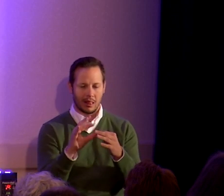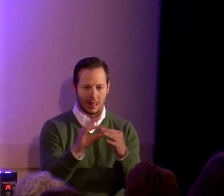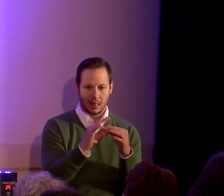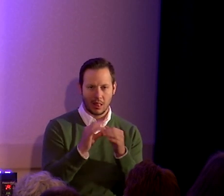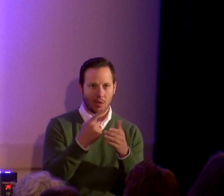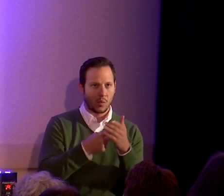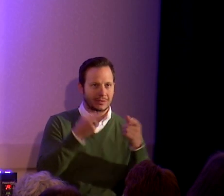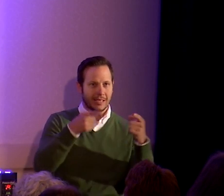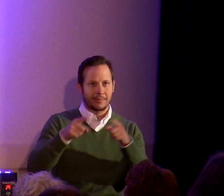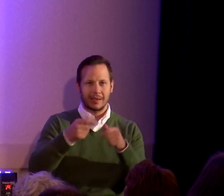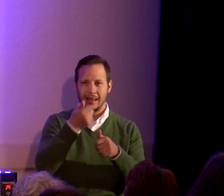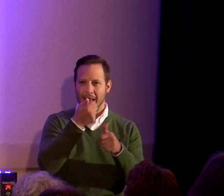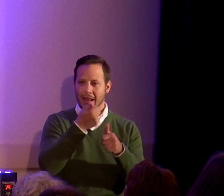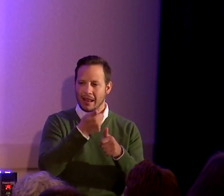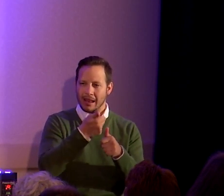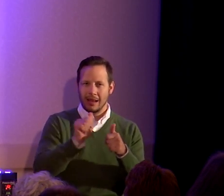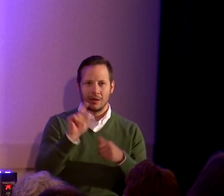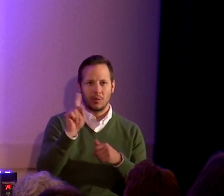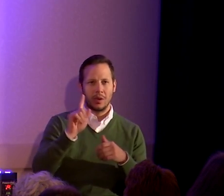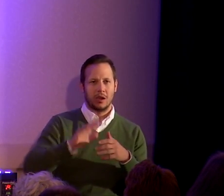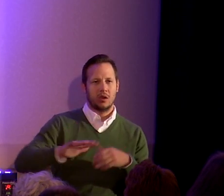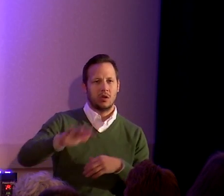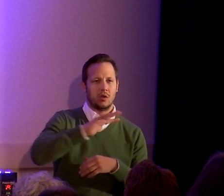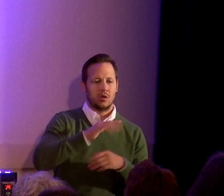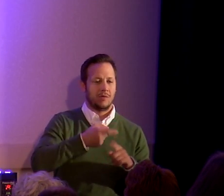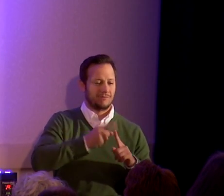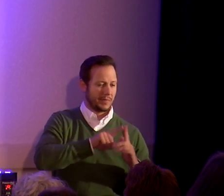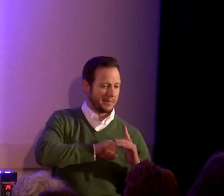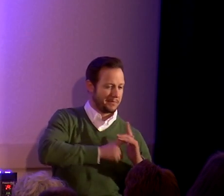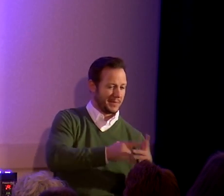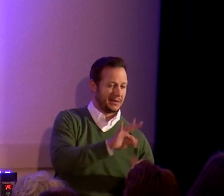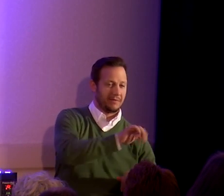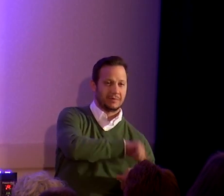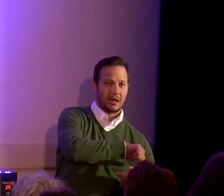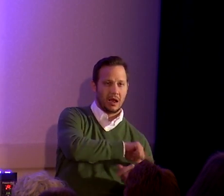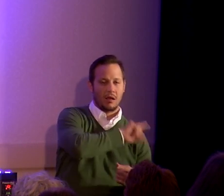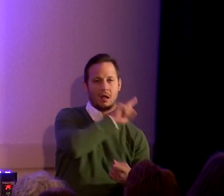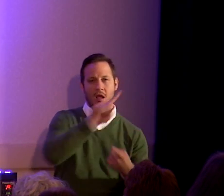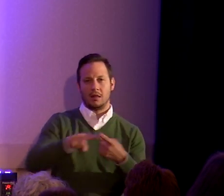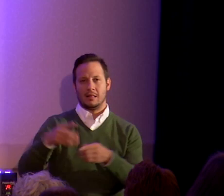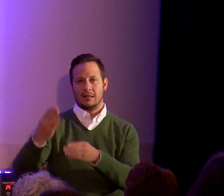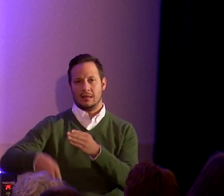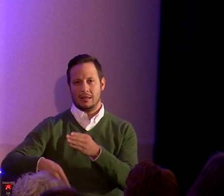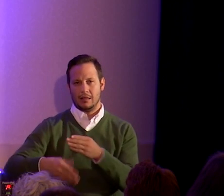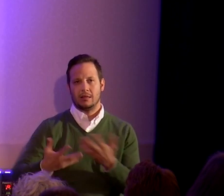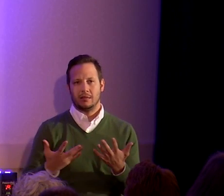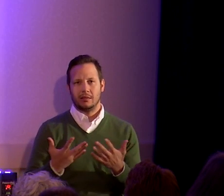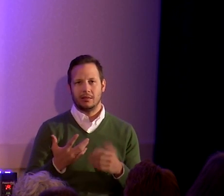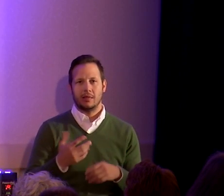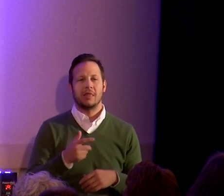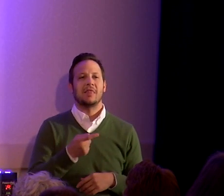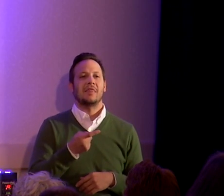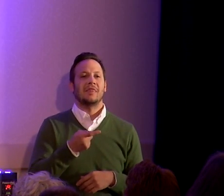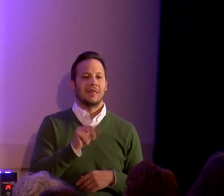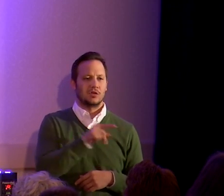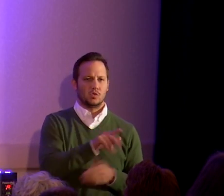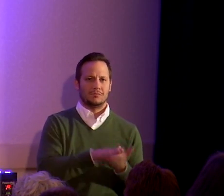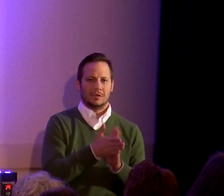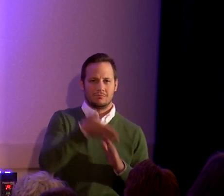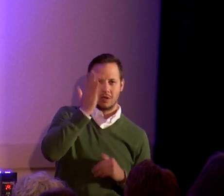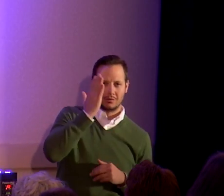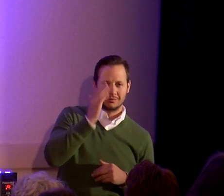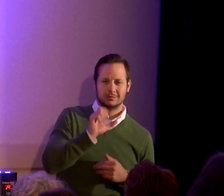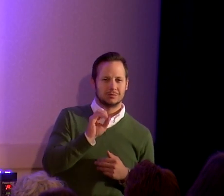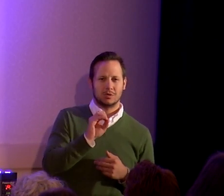is doing from the very instant the universe started up until the very instant the universe ends. At that point, you are that deity. So it doesn't really